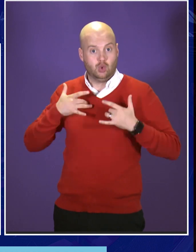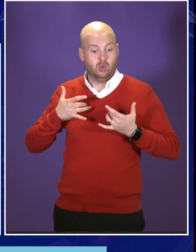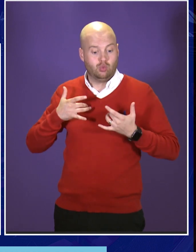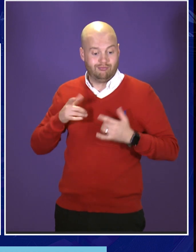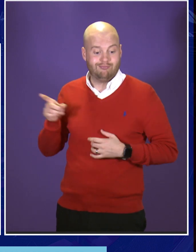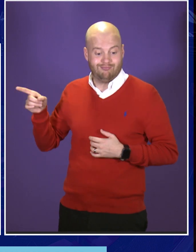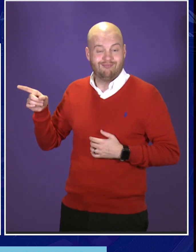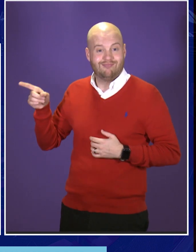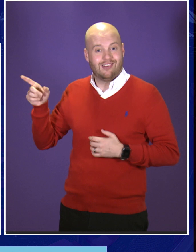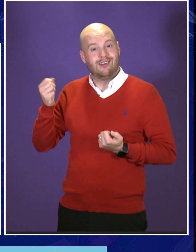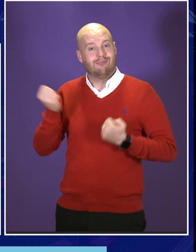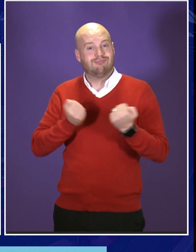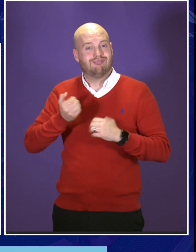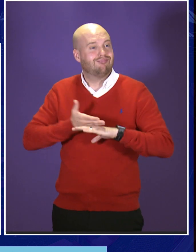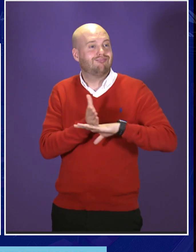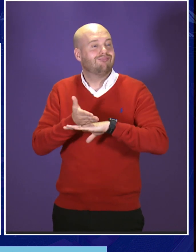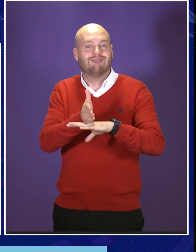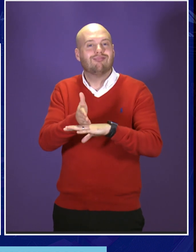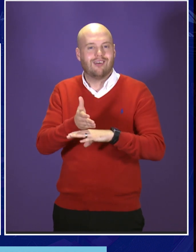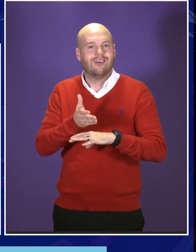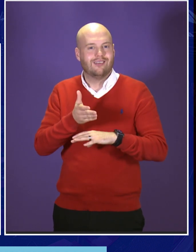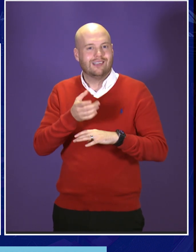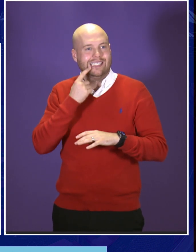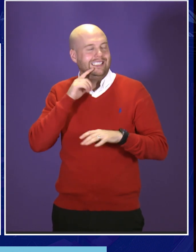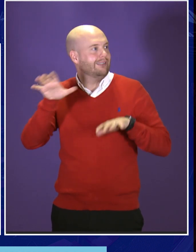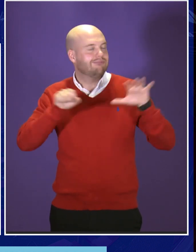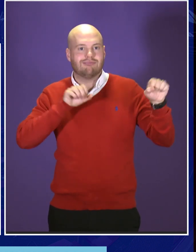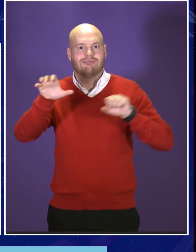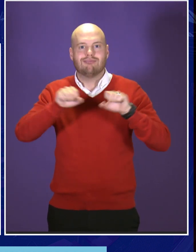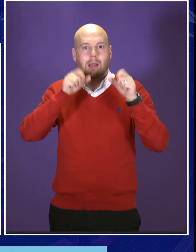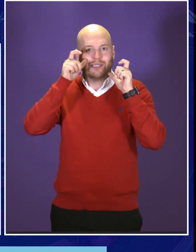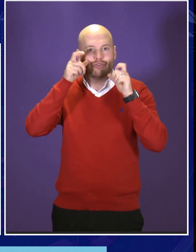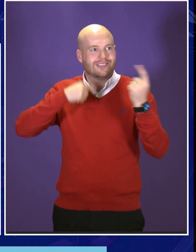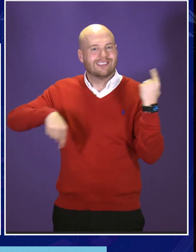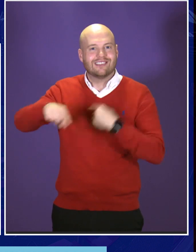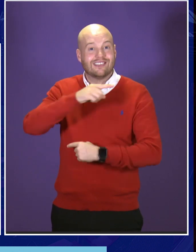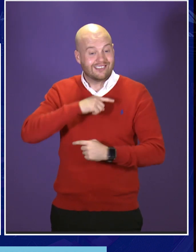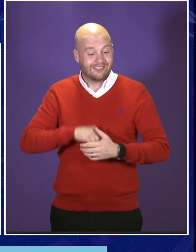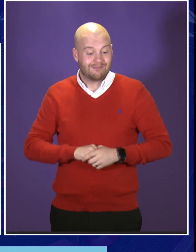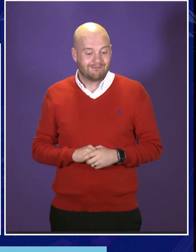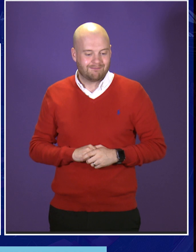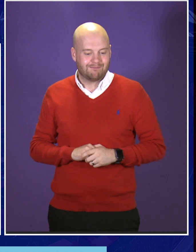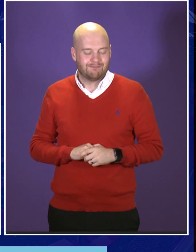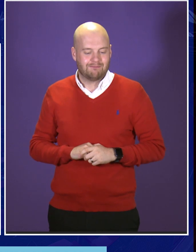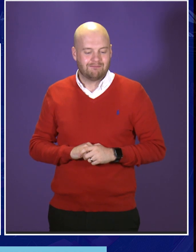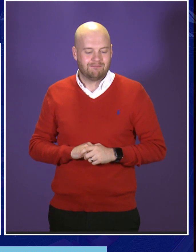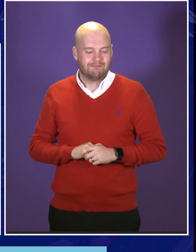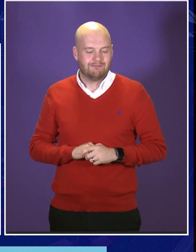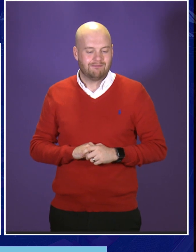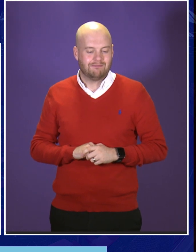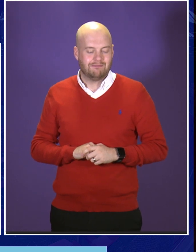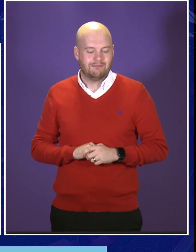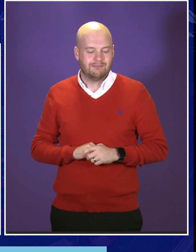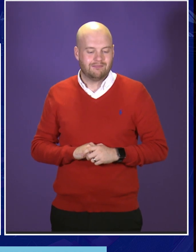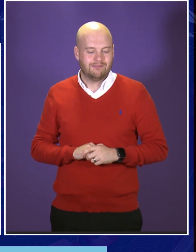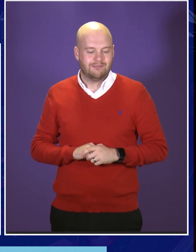has lots of breaks, and it's very narrow, so curators don't get worried. And that's the CMS, which you can look